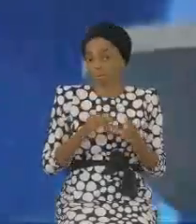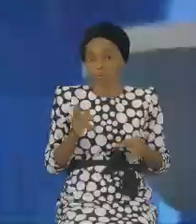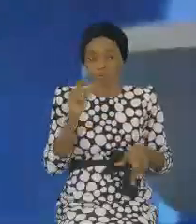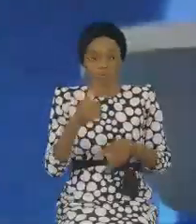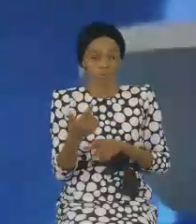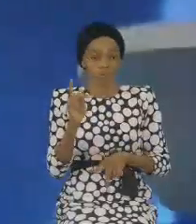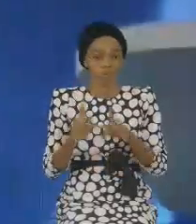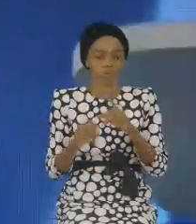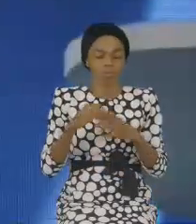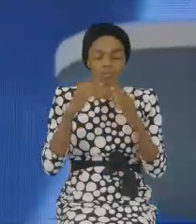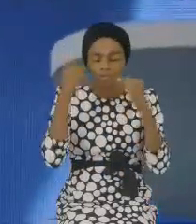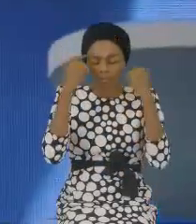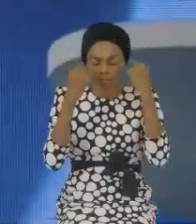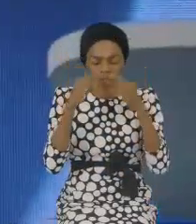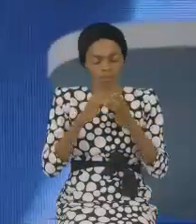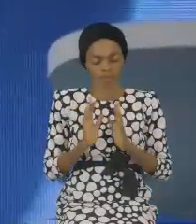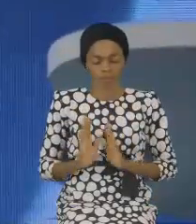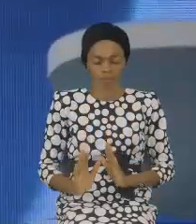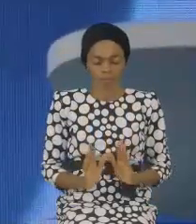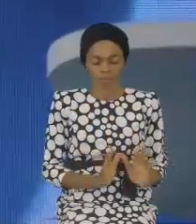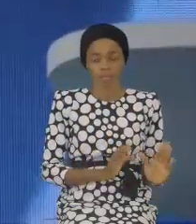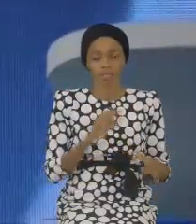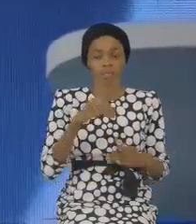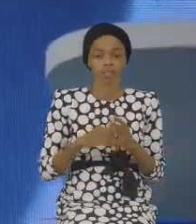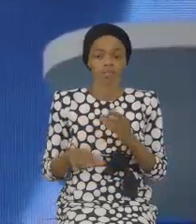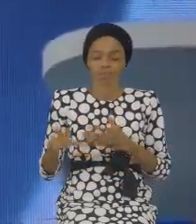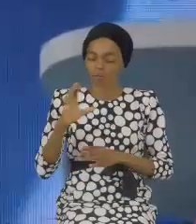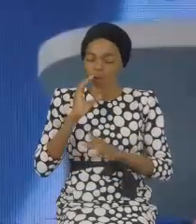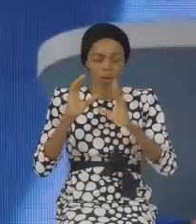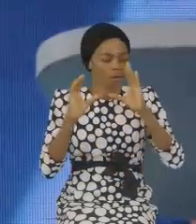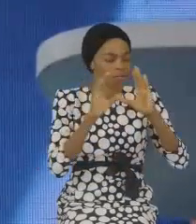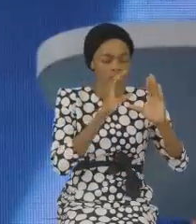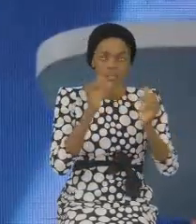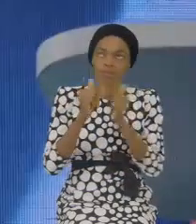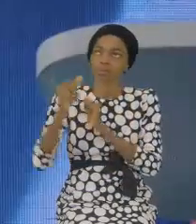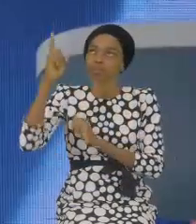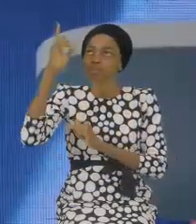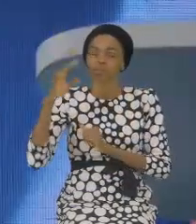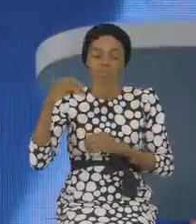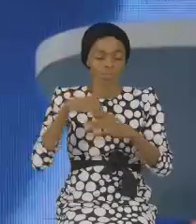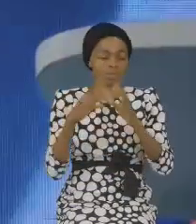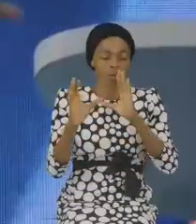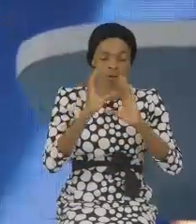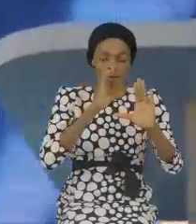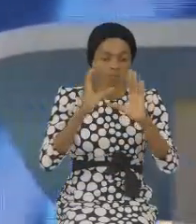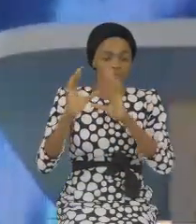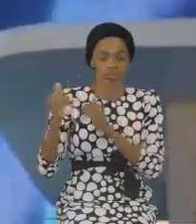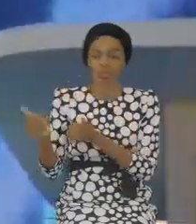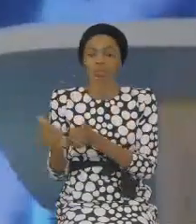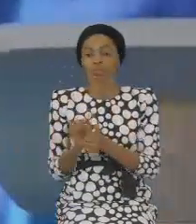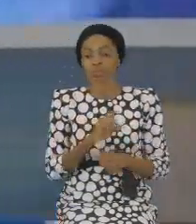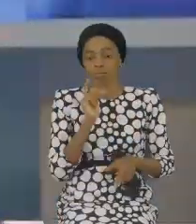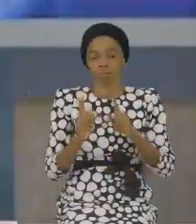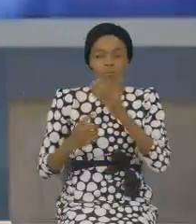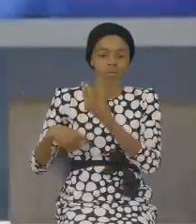in your thinking, in your planning, in your communication with the Lord, in your communication, interaction with people around